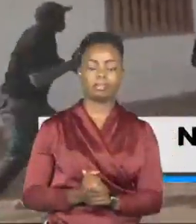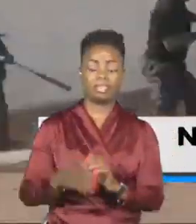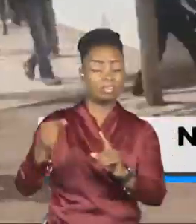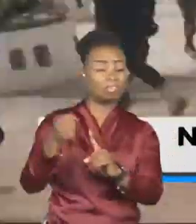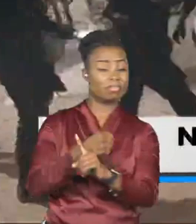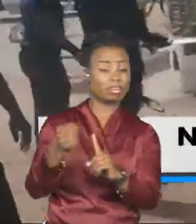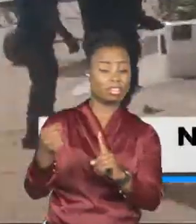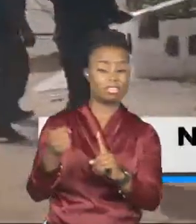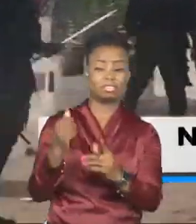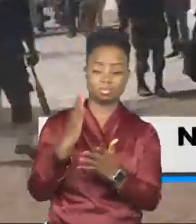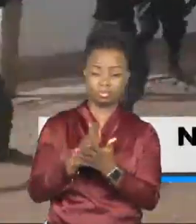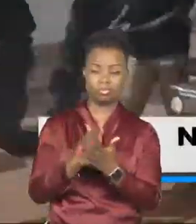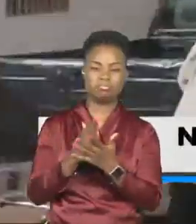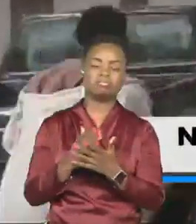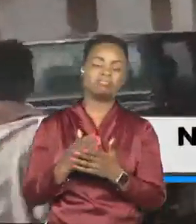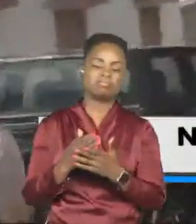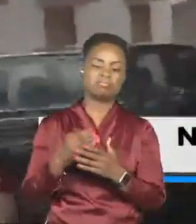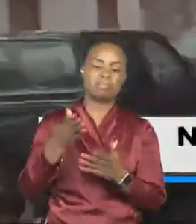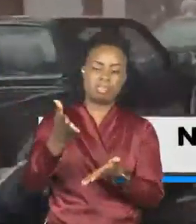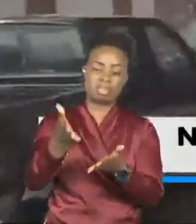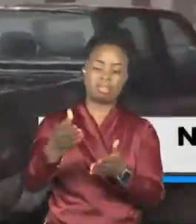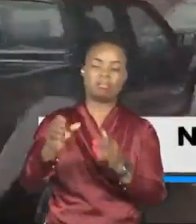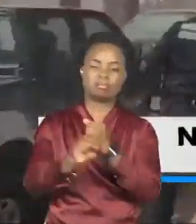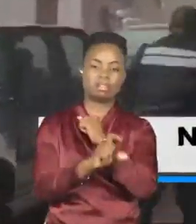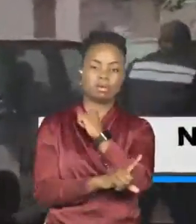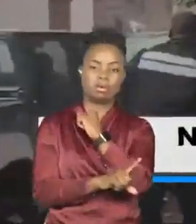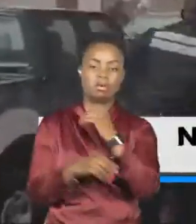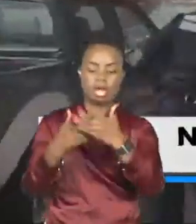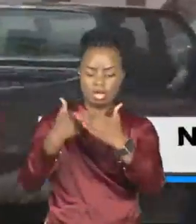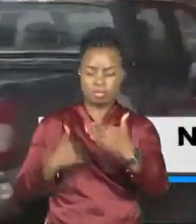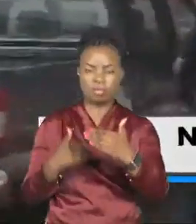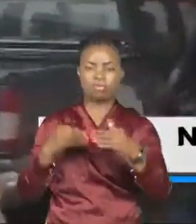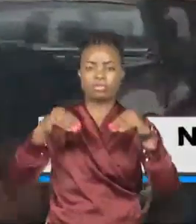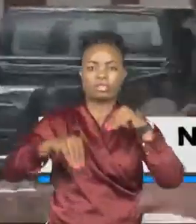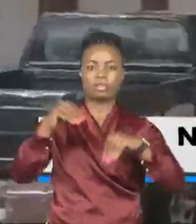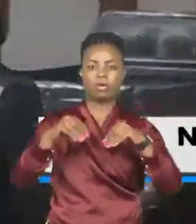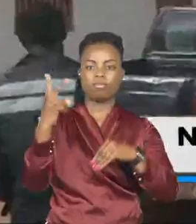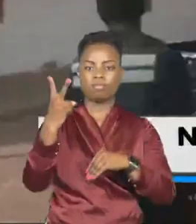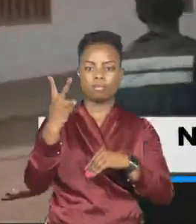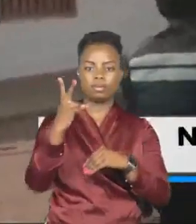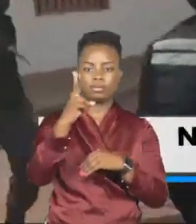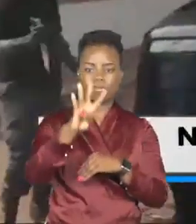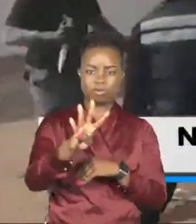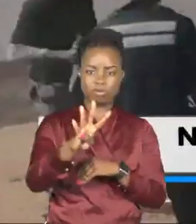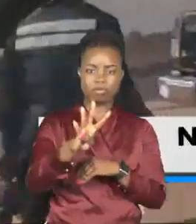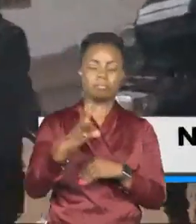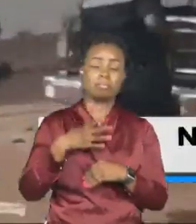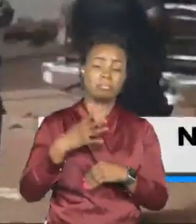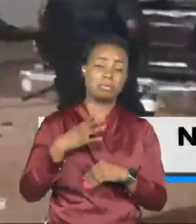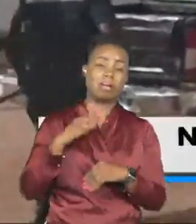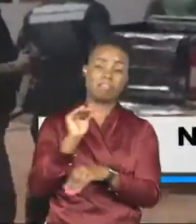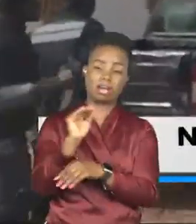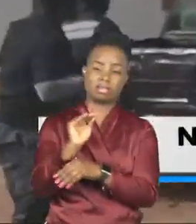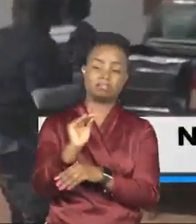Violence has buffeted Senegal ahead of presidential elections on February 24th, despite appeals for calm from